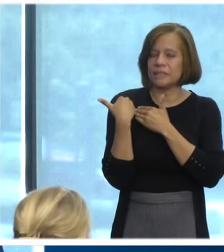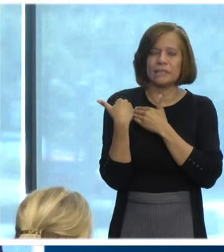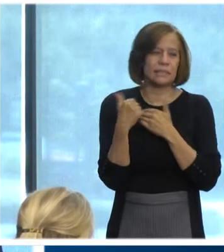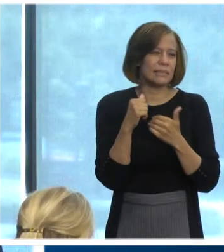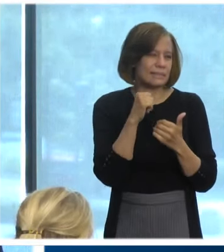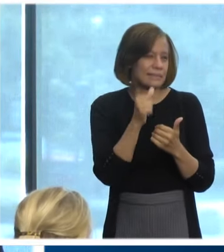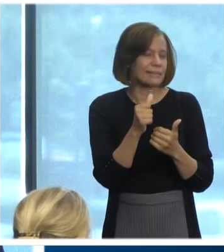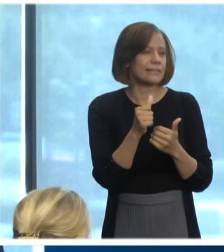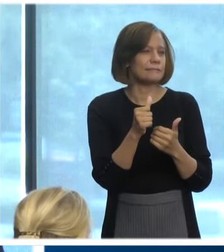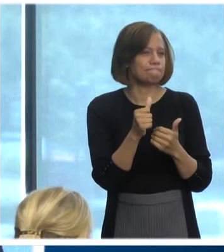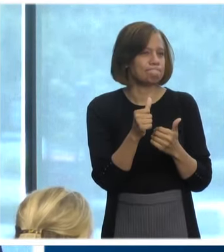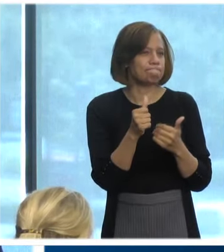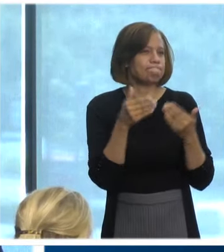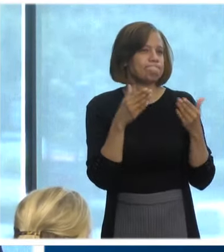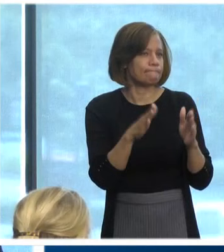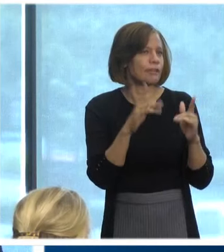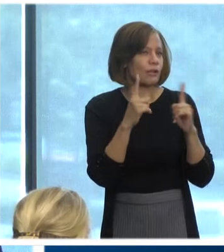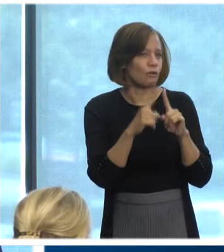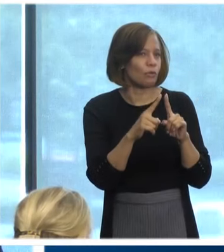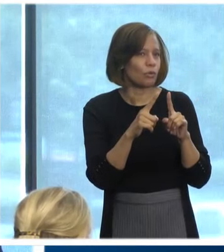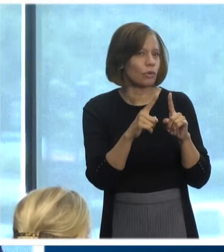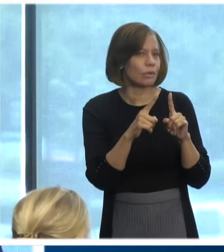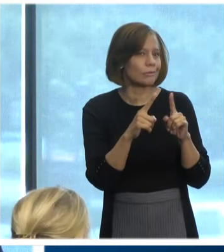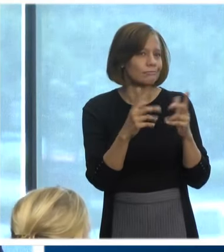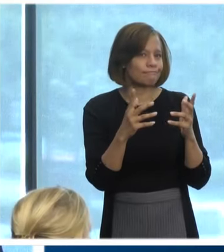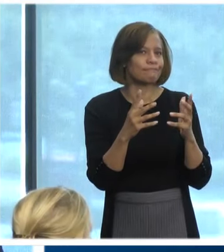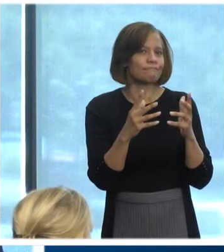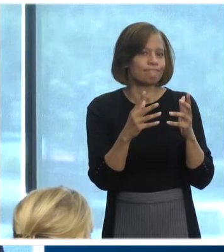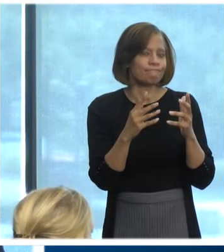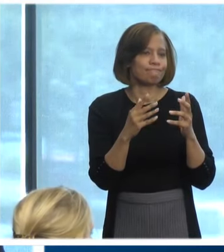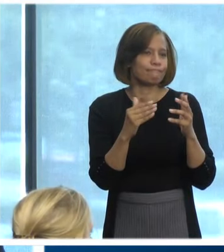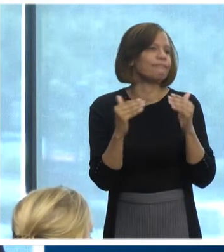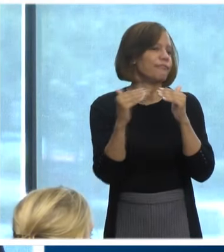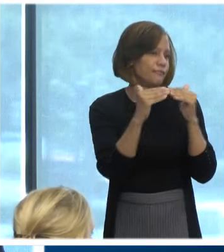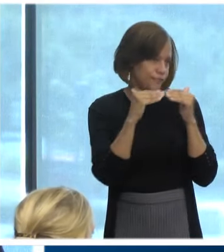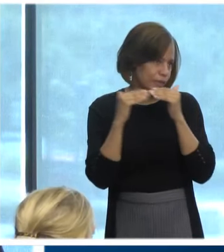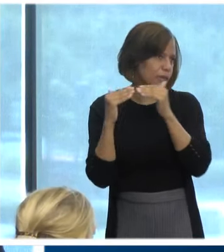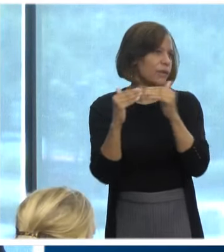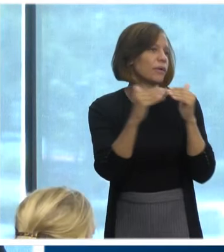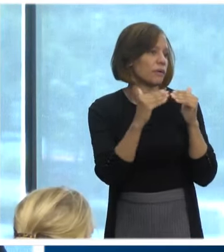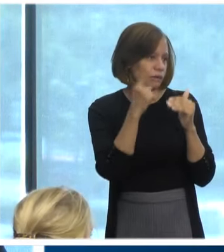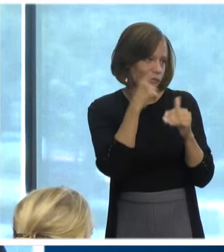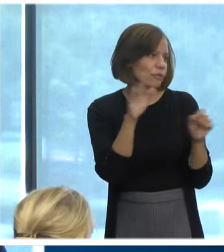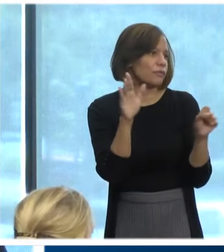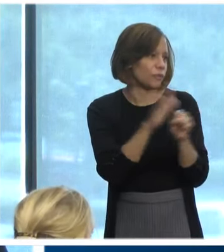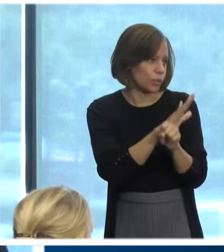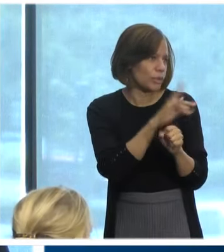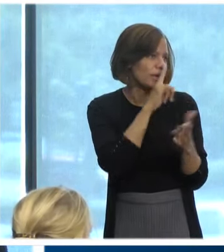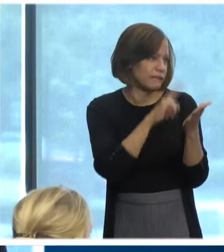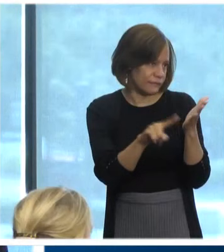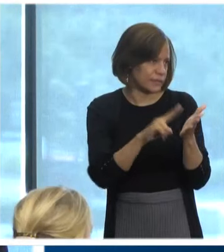necessarily allow for a level playing field for fully and completely investigating